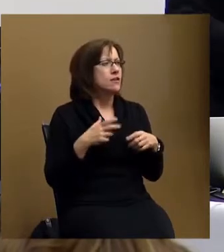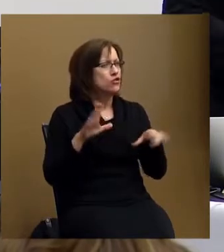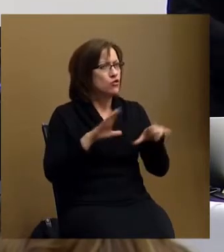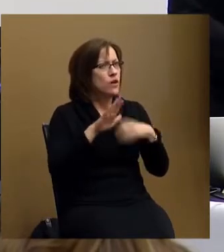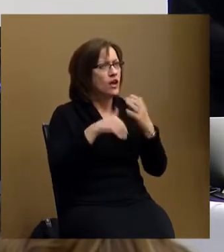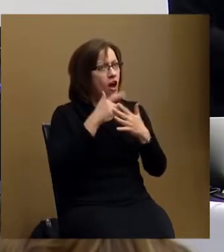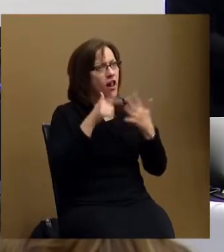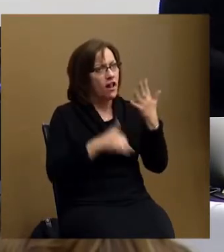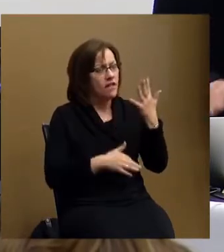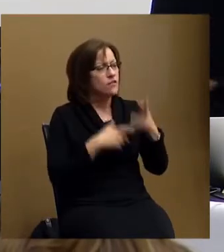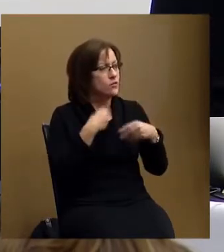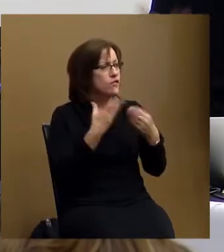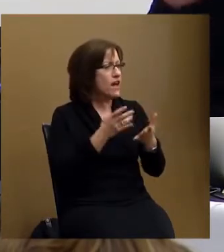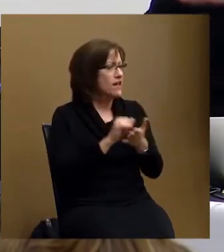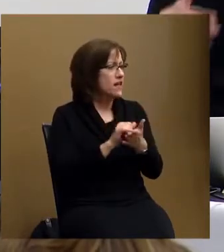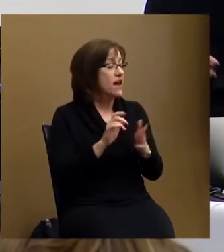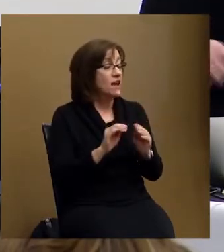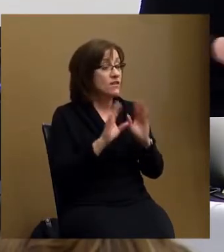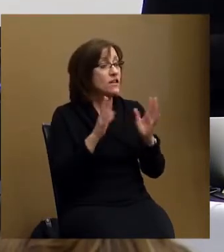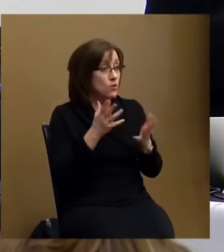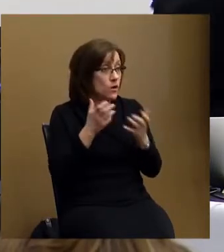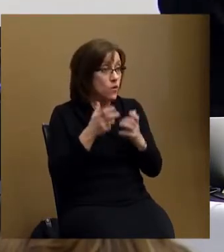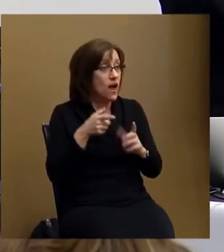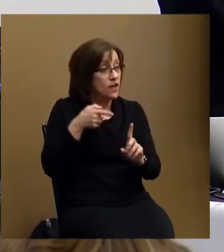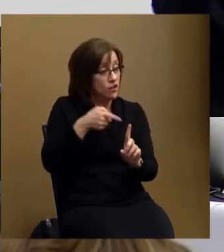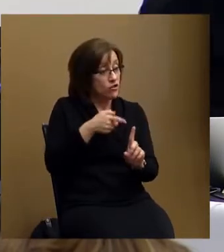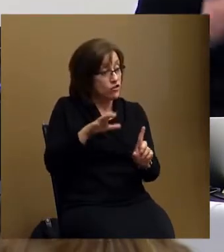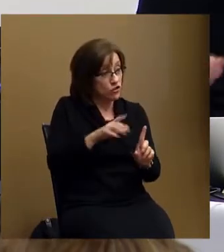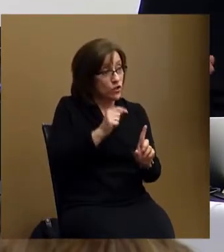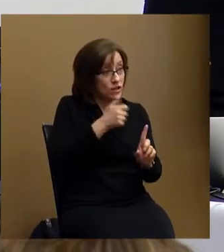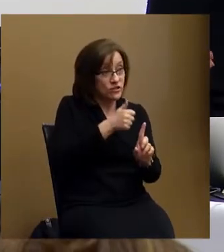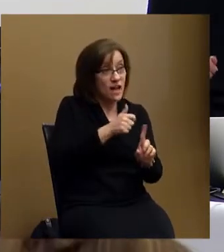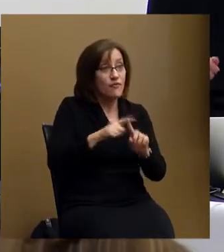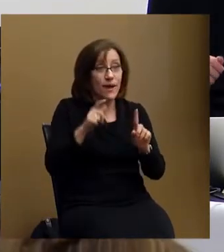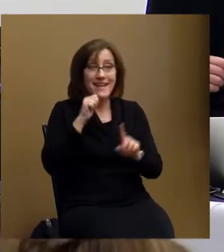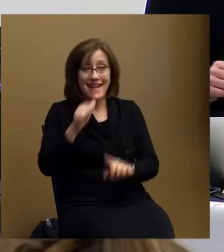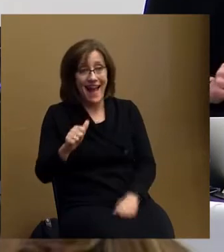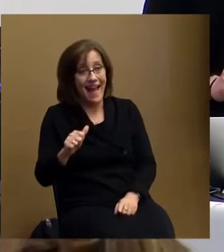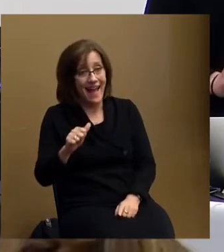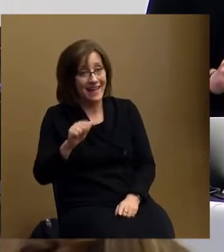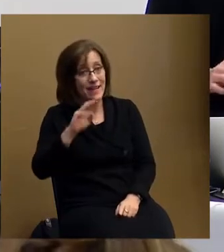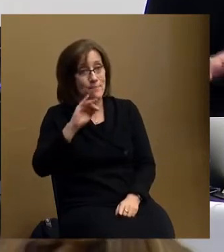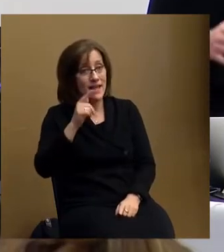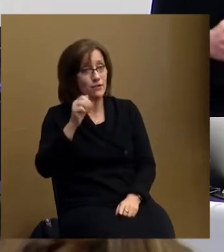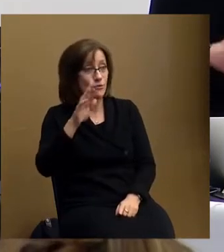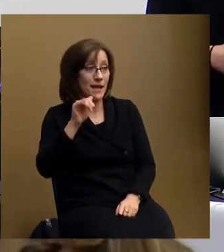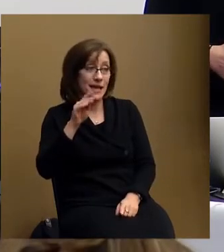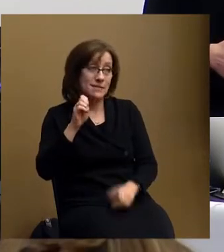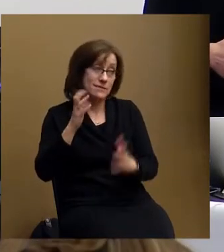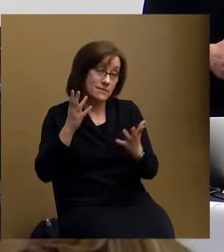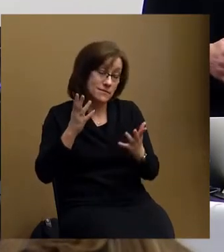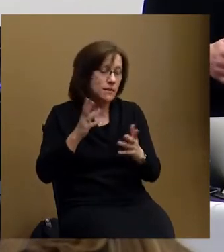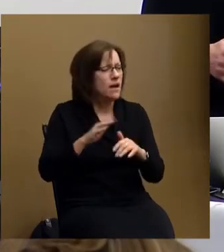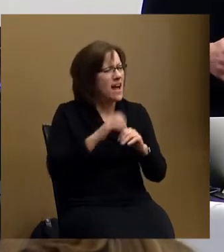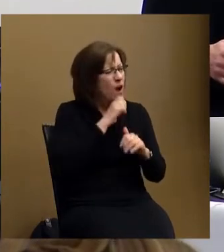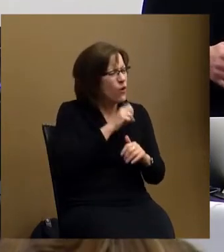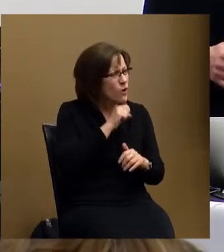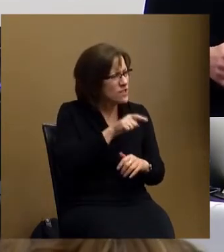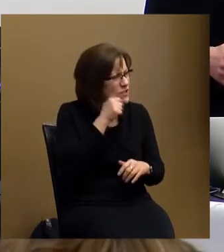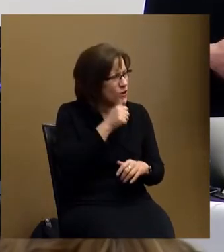Eventually, obviously, we would like her to provide it herself, but not in the manner that she's doing it. But how old is